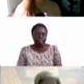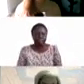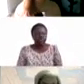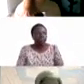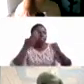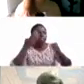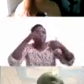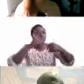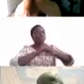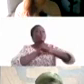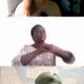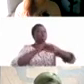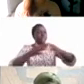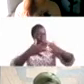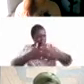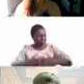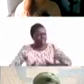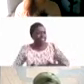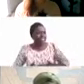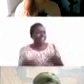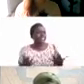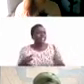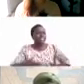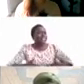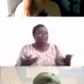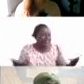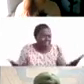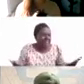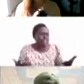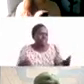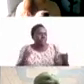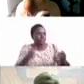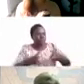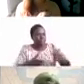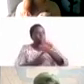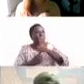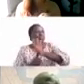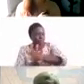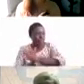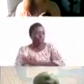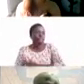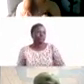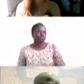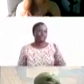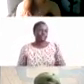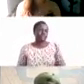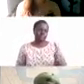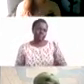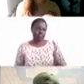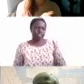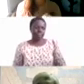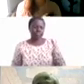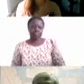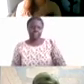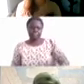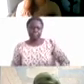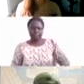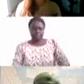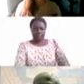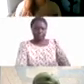At the same time, when it comes to translation, we had to create sketches to